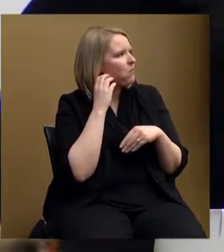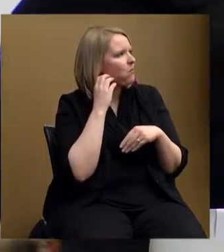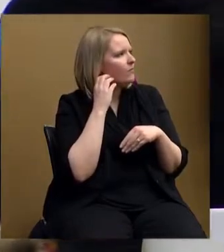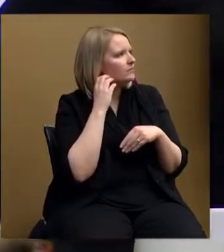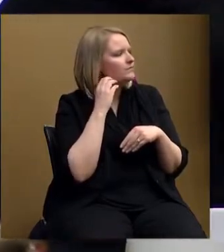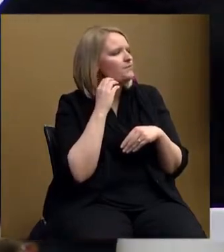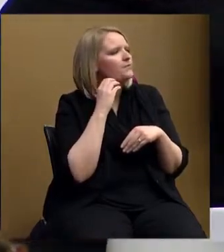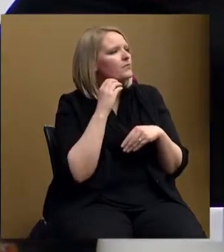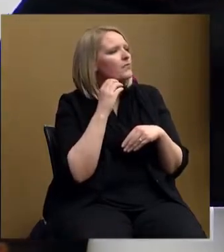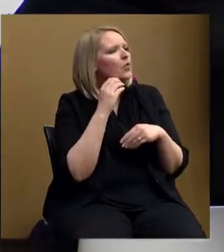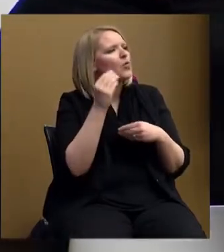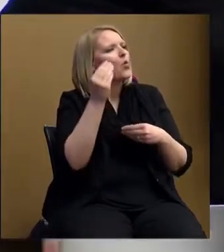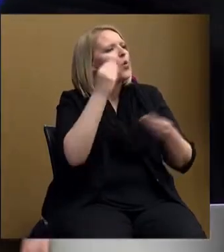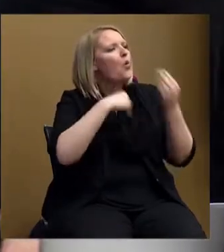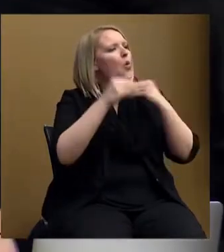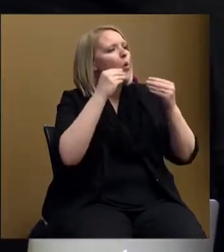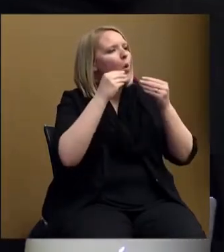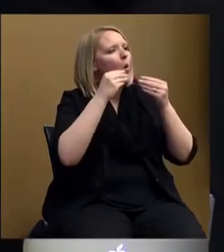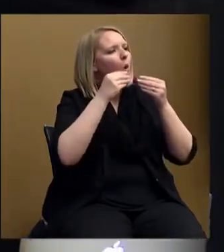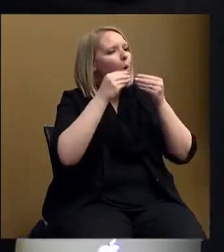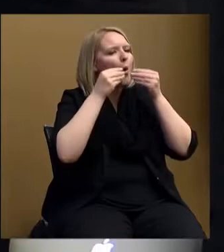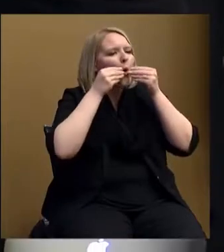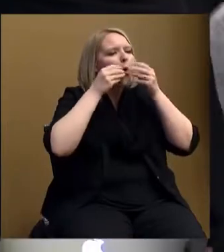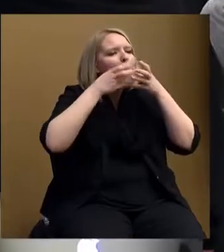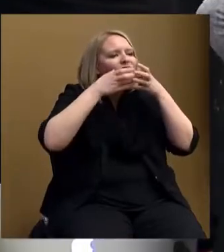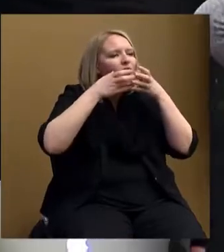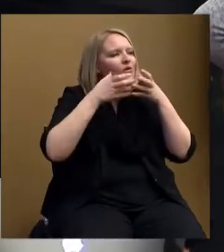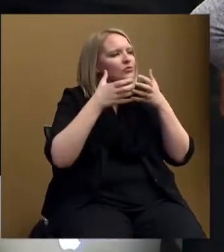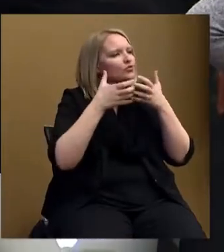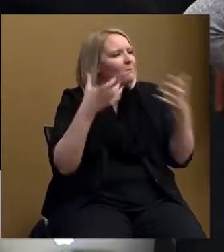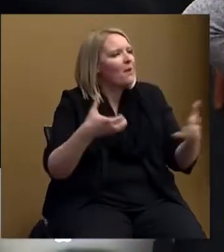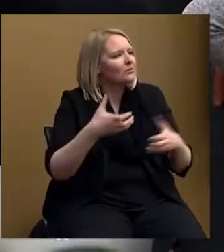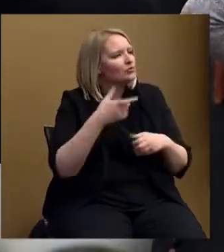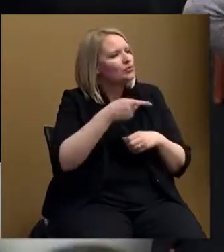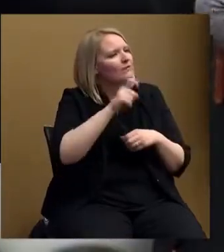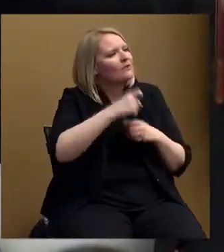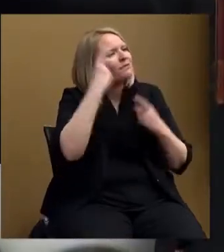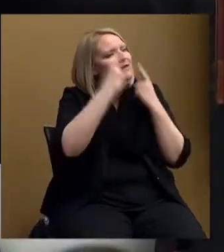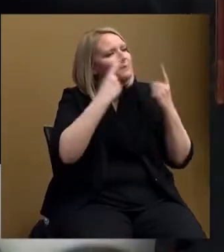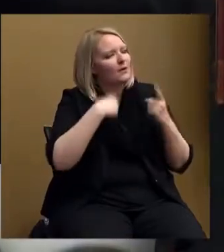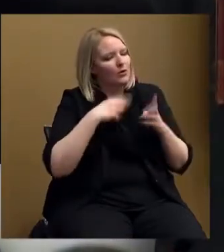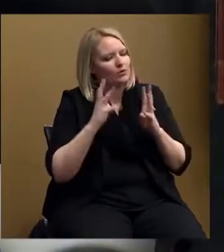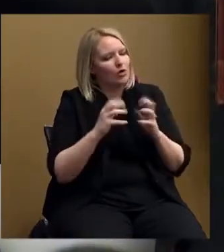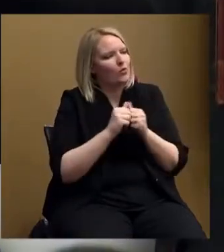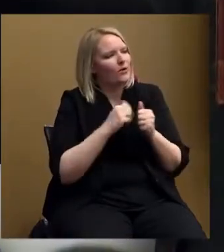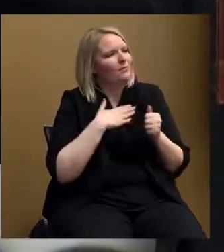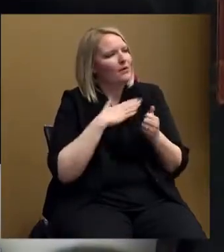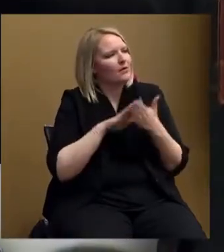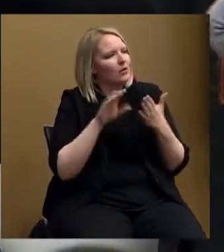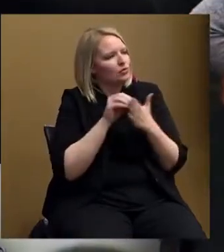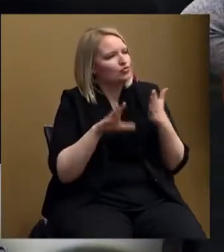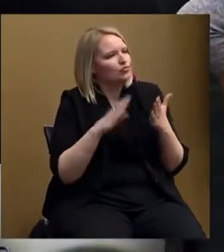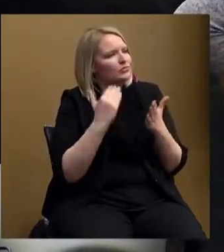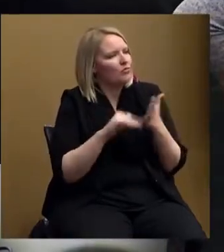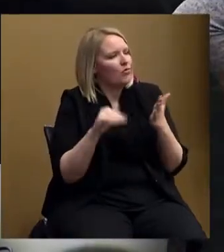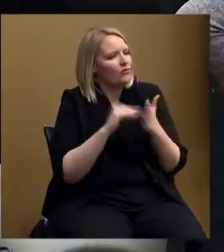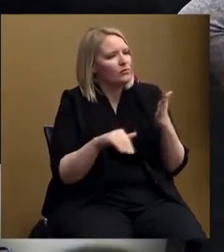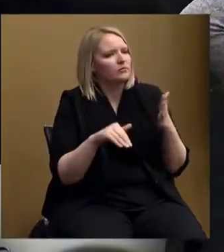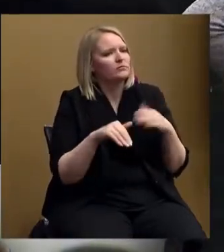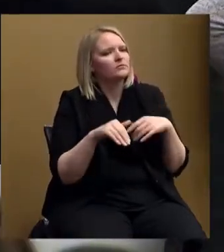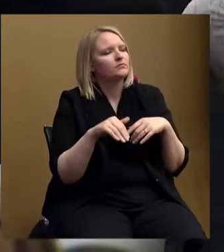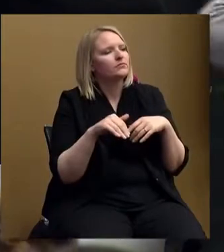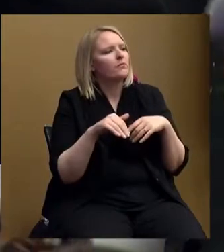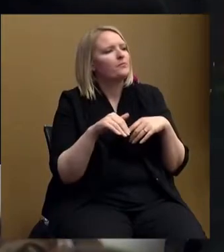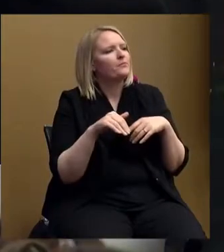they're an overstuffer? The thing that you guys need to think about, and I talk with my college students about this a lot,